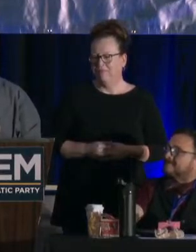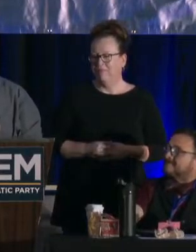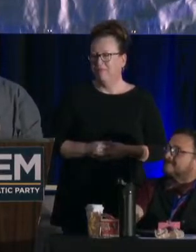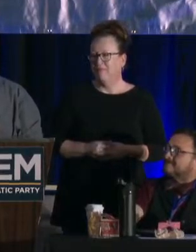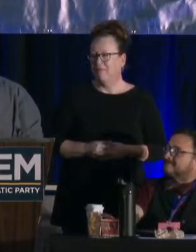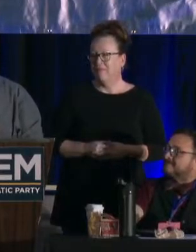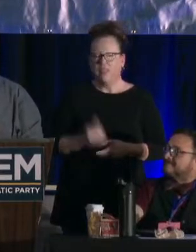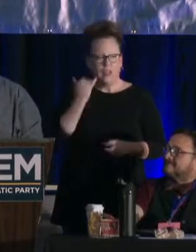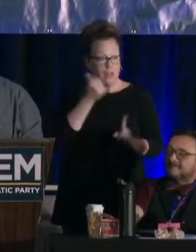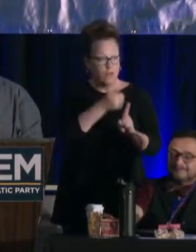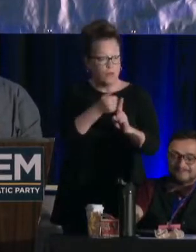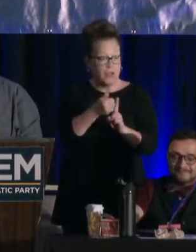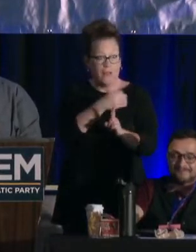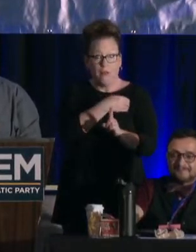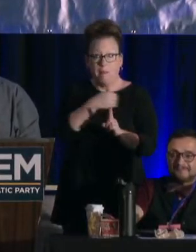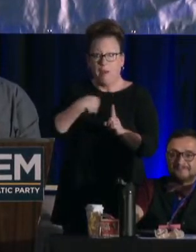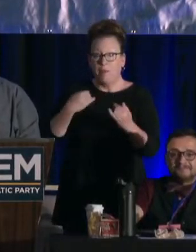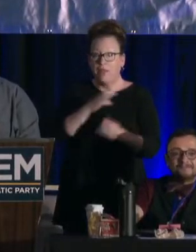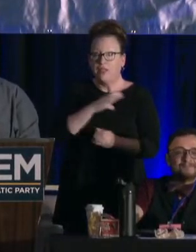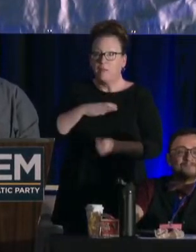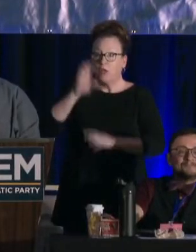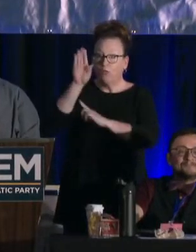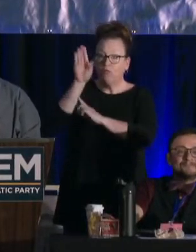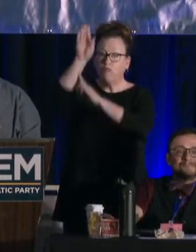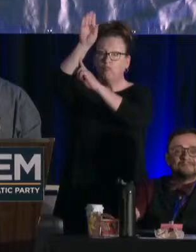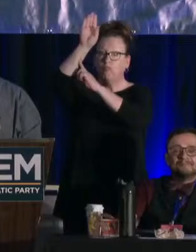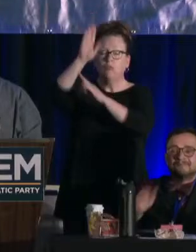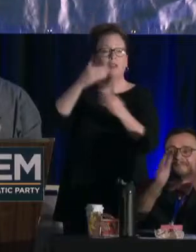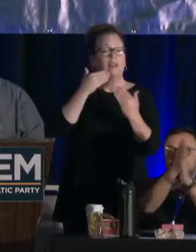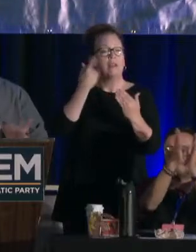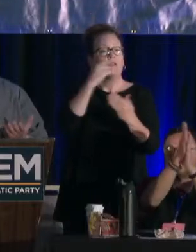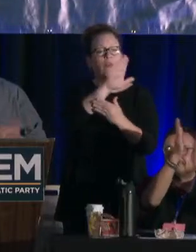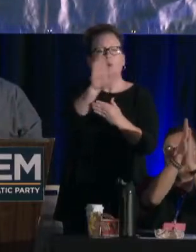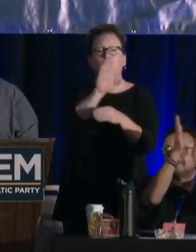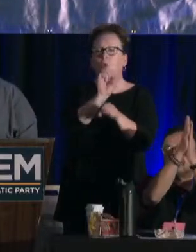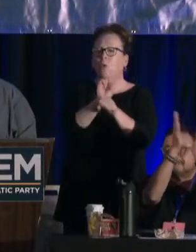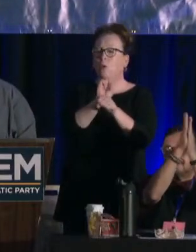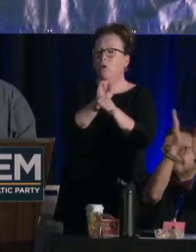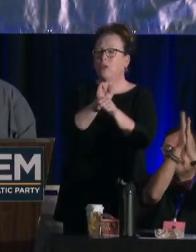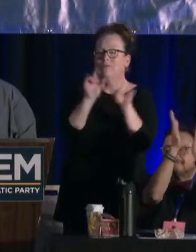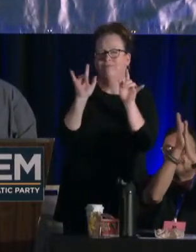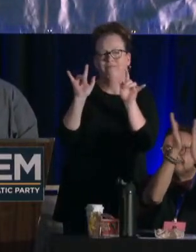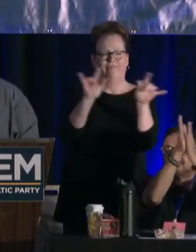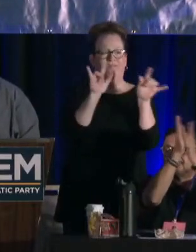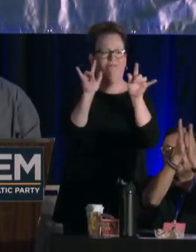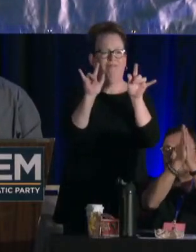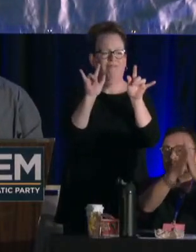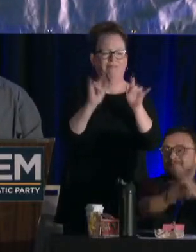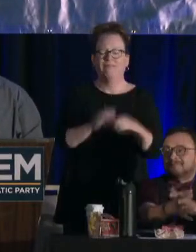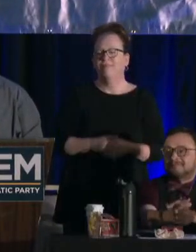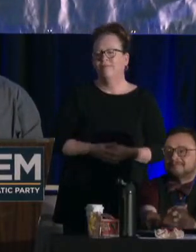If you are a member of this committee, please raise your hand. Thank you for your work. We love you.